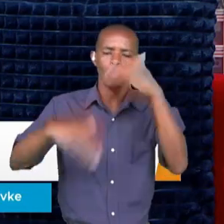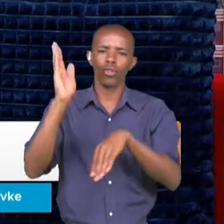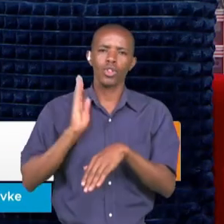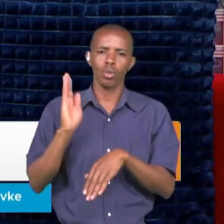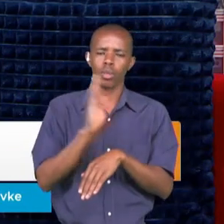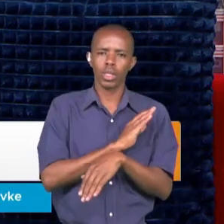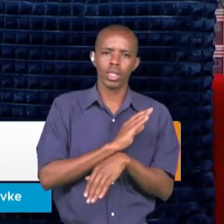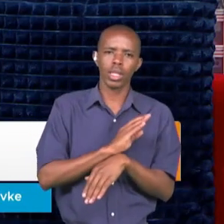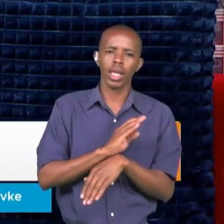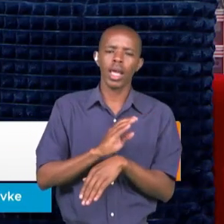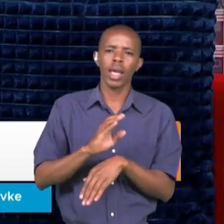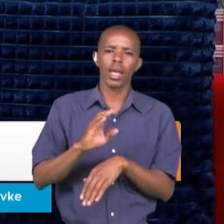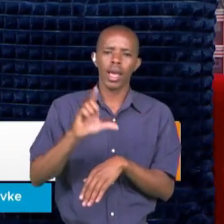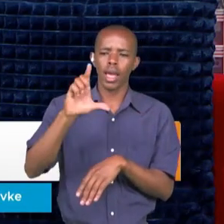LSK,